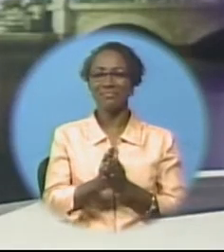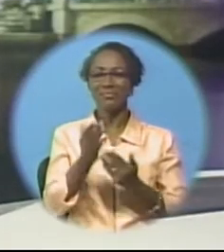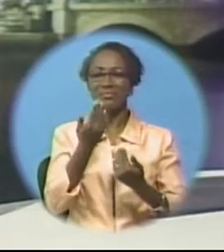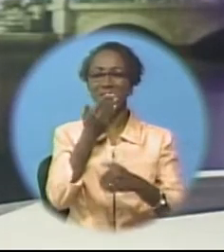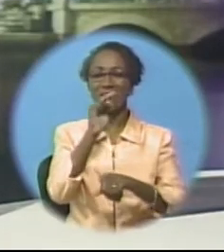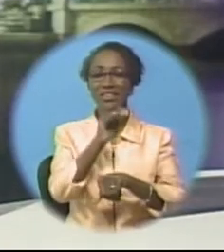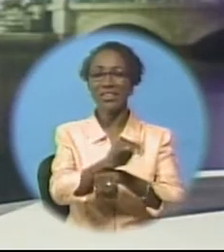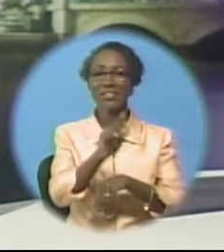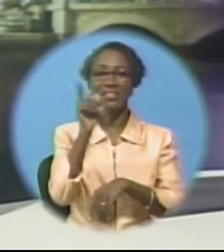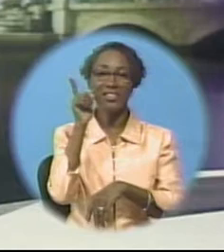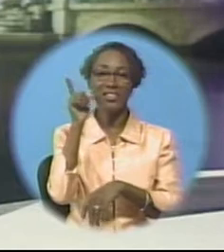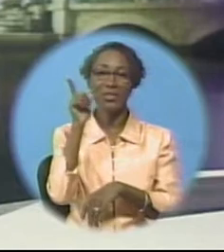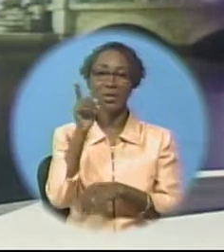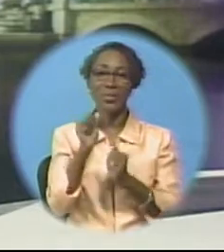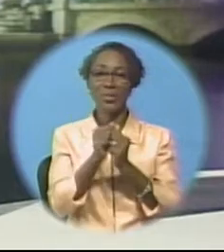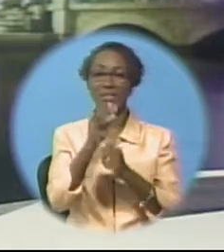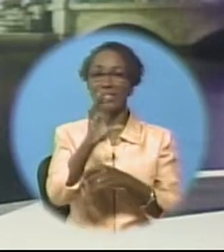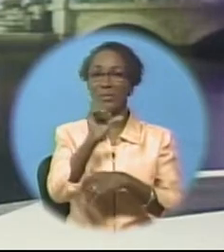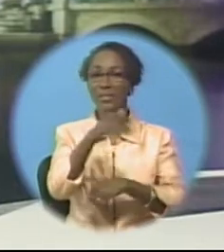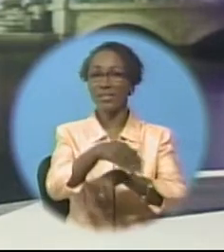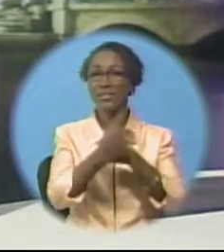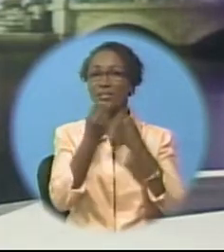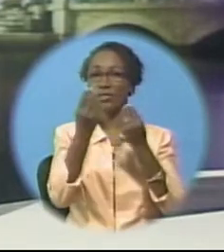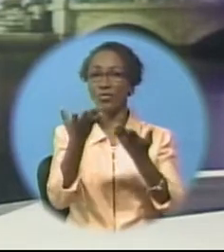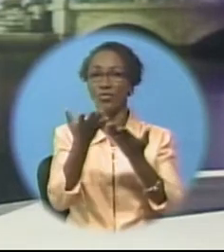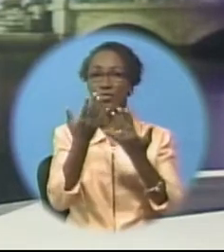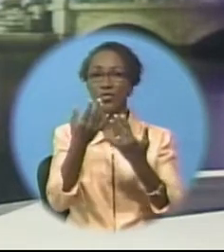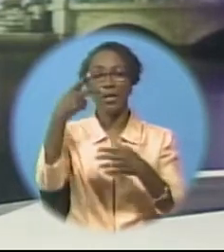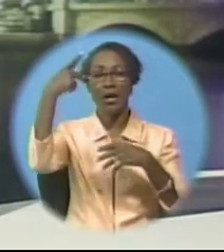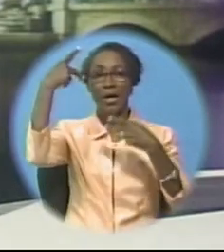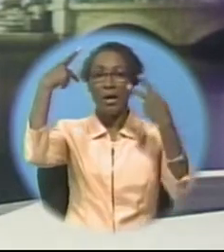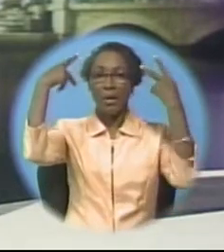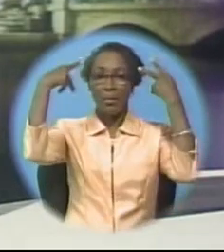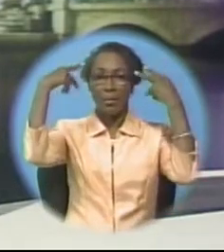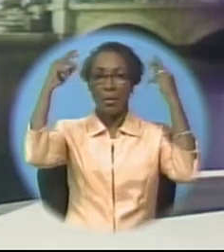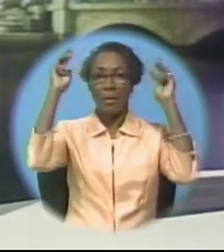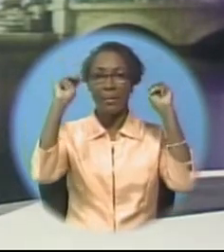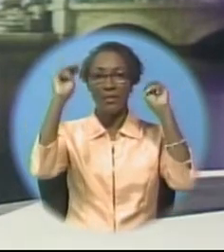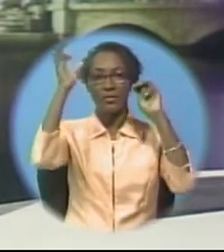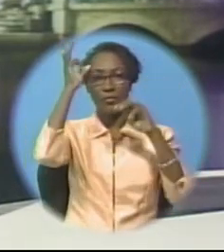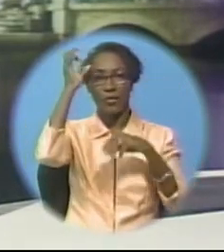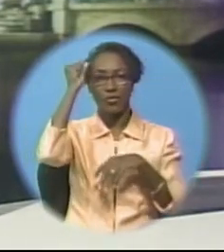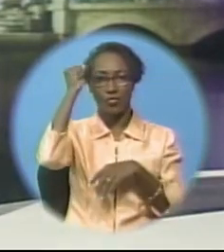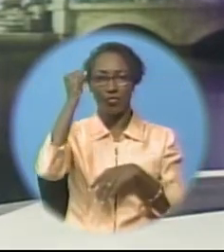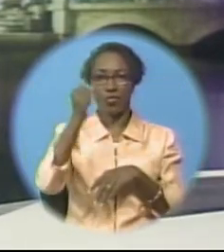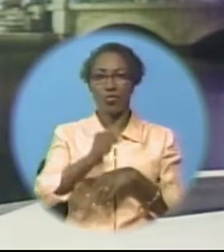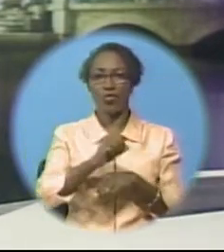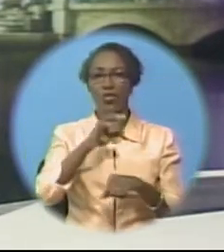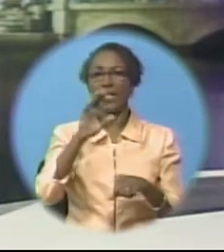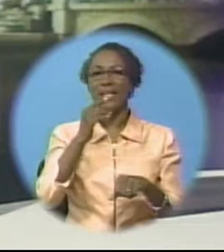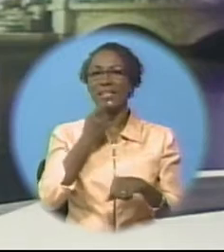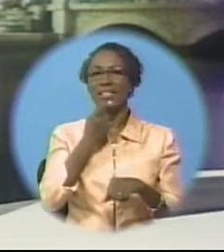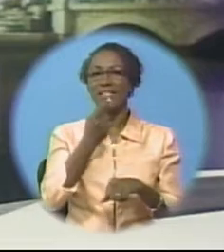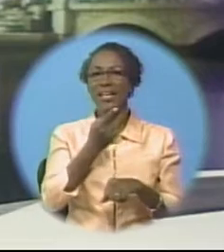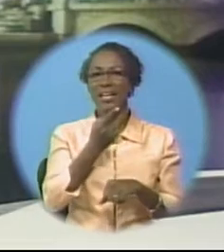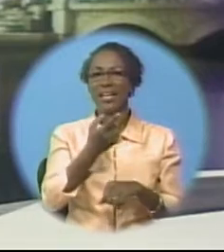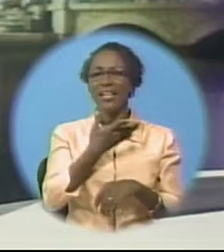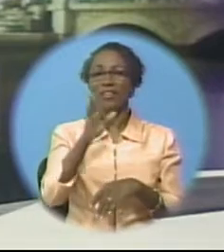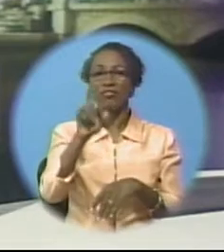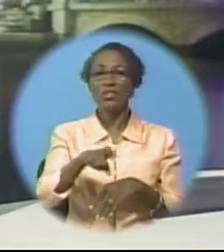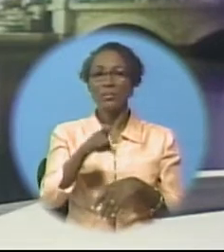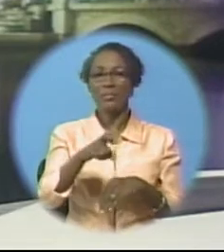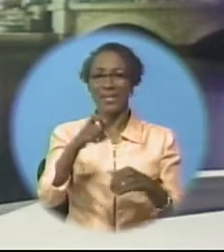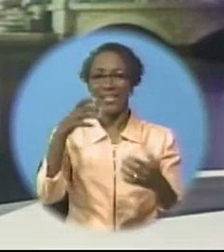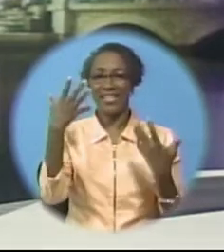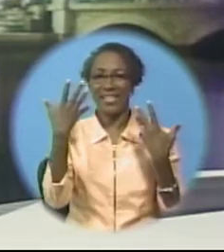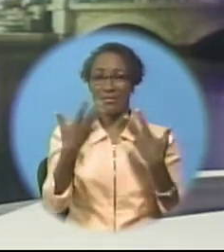very good evening to you. I'm Lisa Lord with the CBC Evening News. In our top story tonight, Prime Minister Frundell Stewart is calling for an end to the war